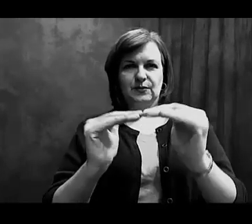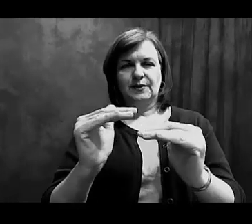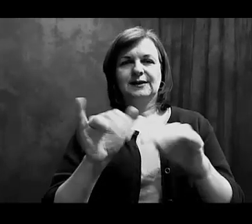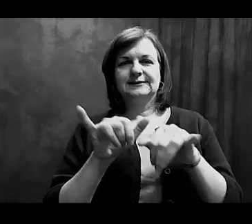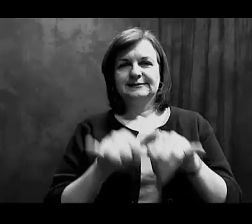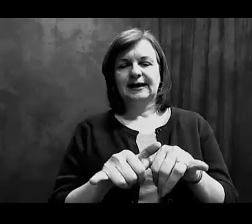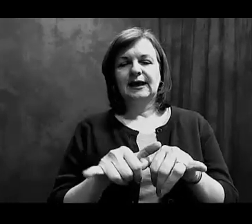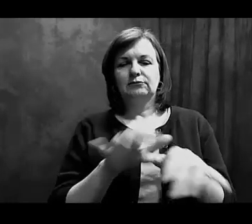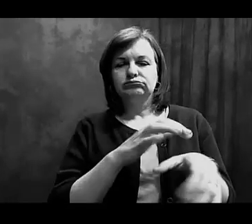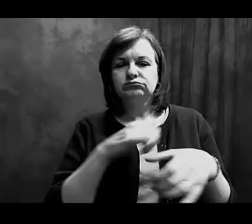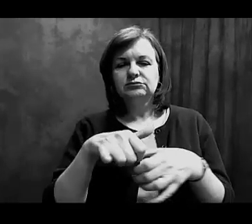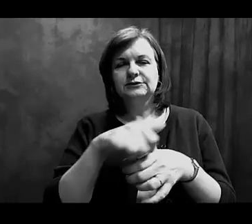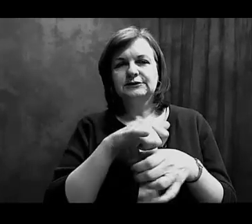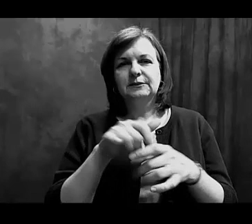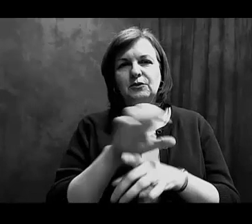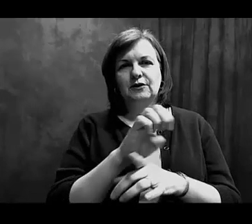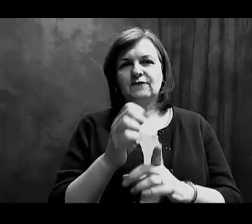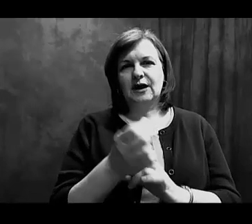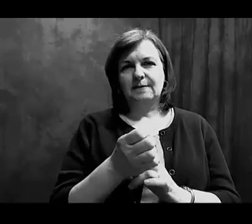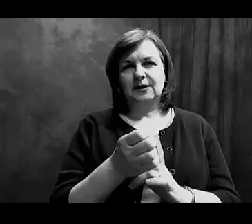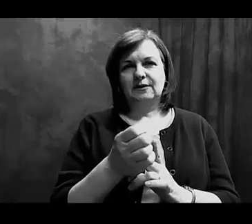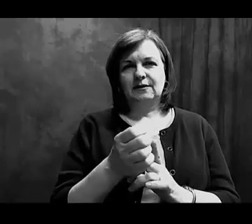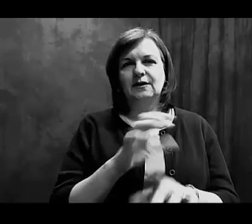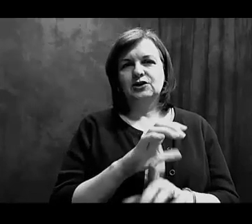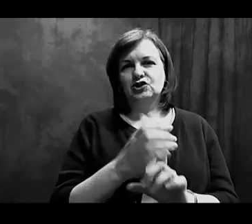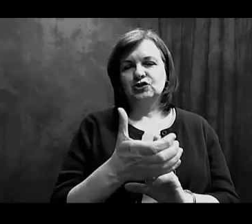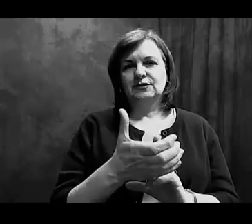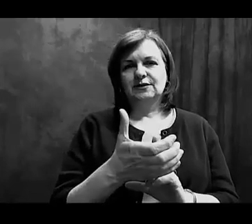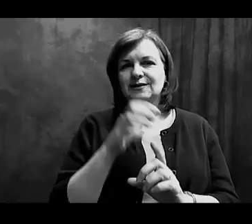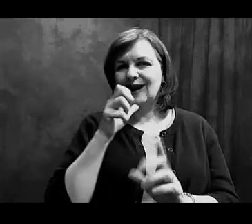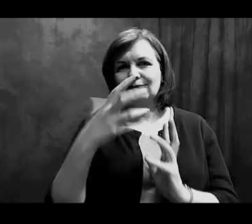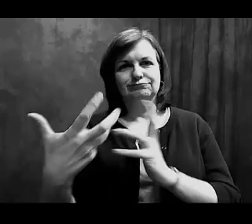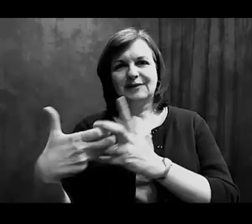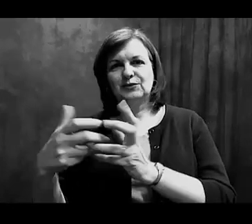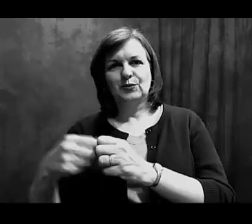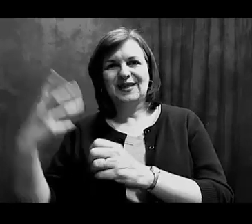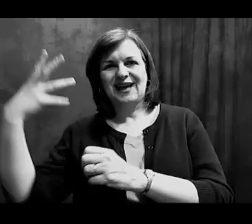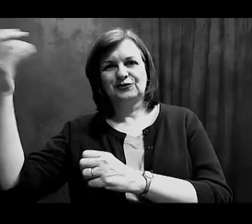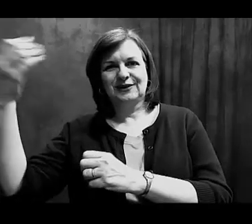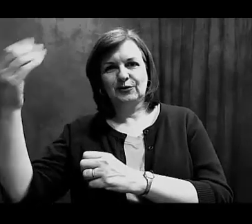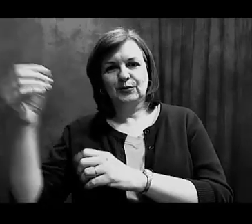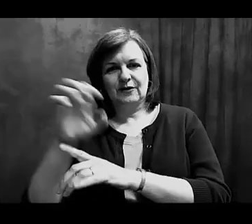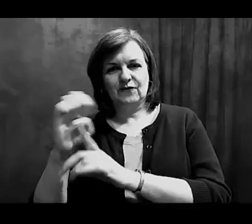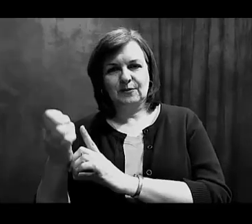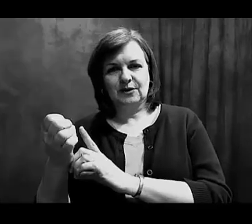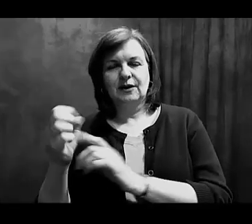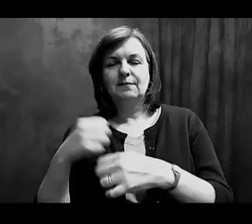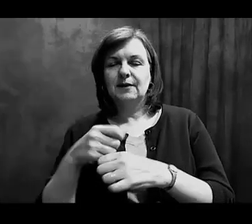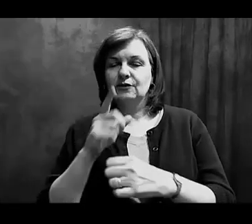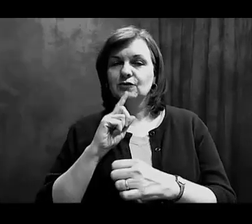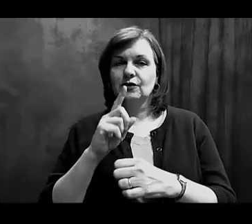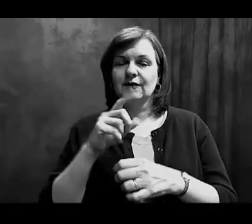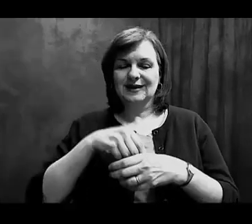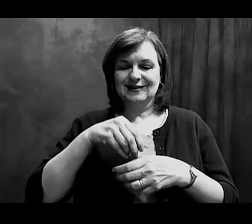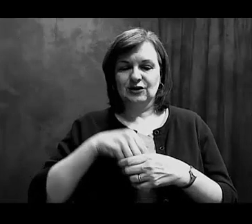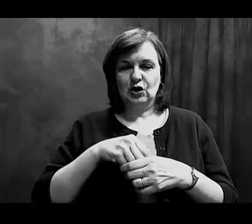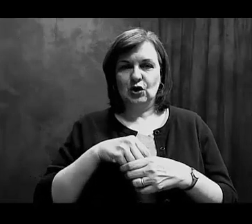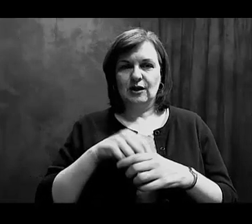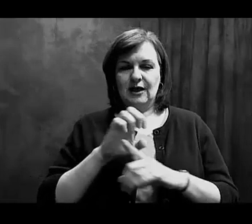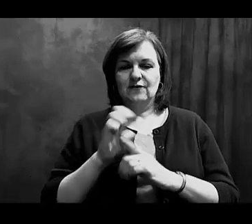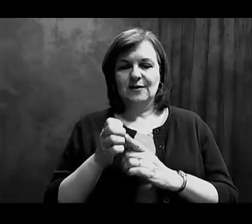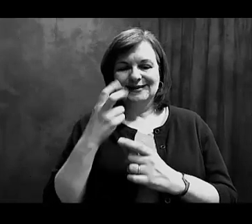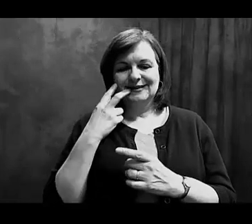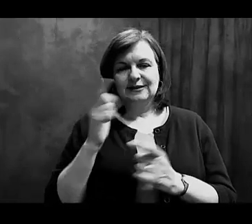we're minimizing these extreme external environment conditions and making sure that your internal